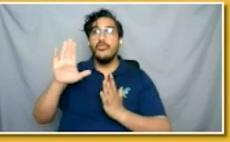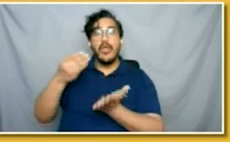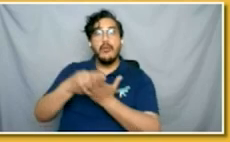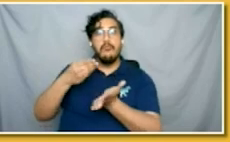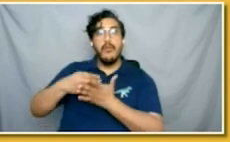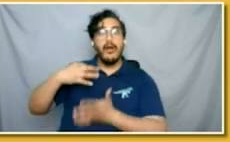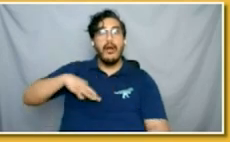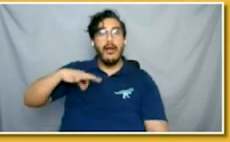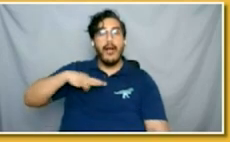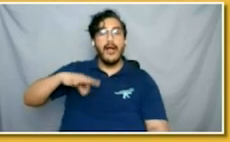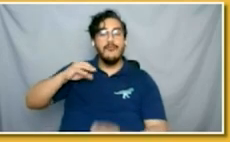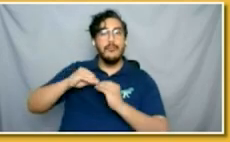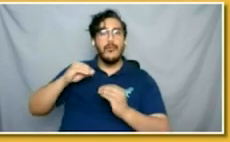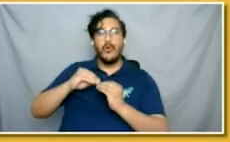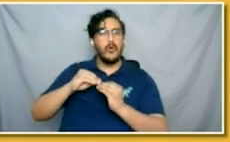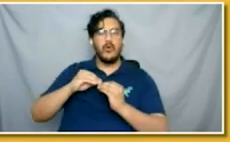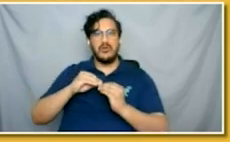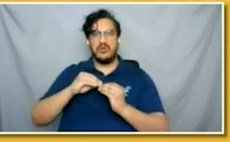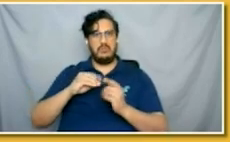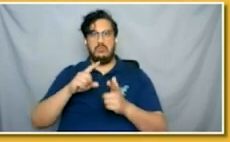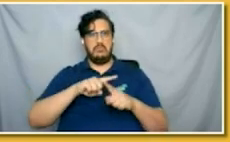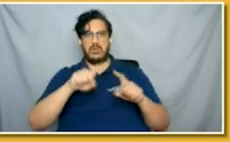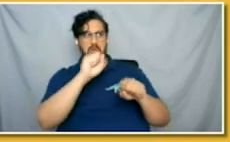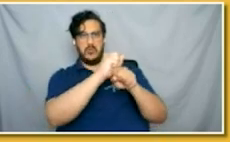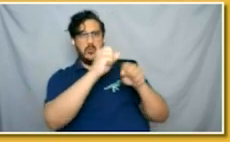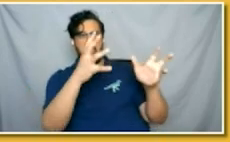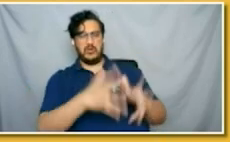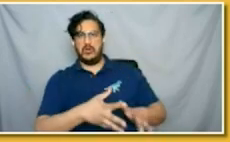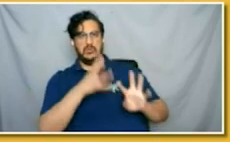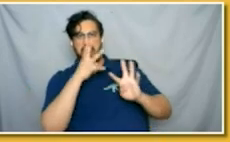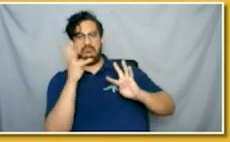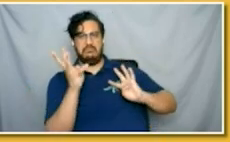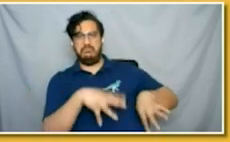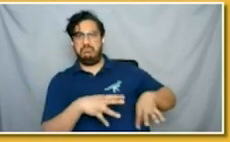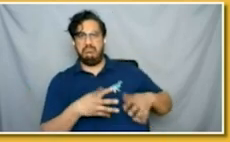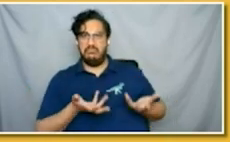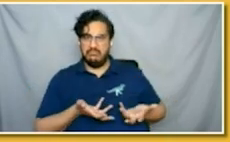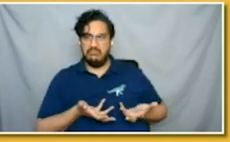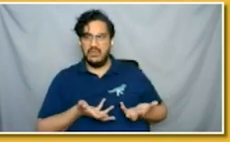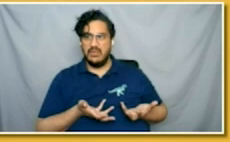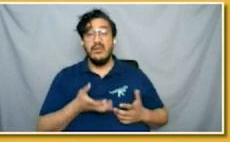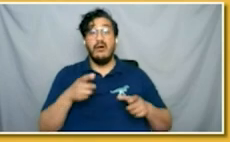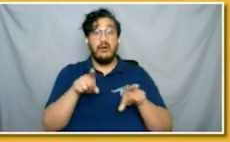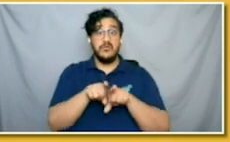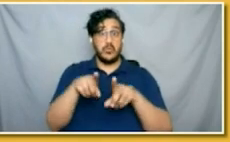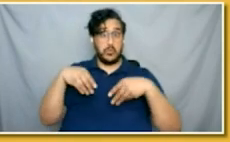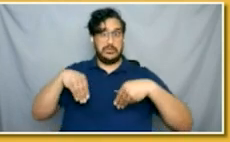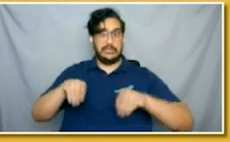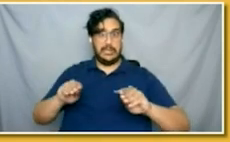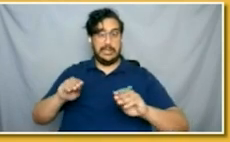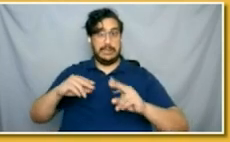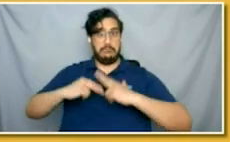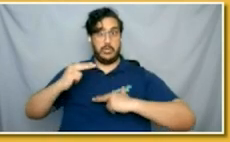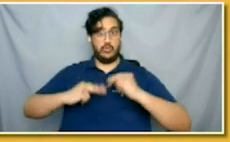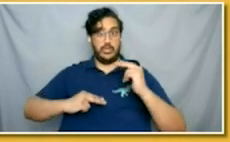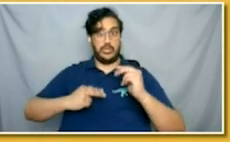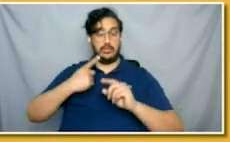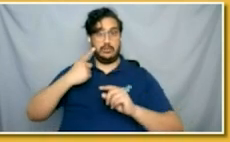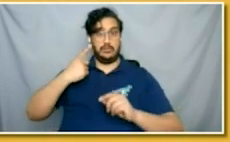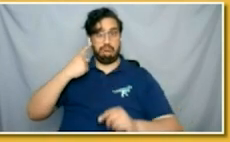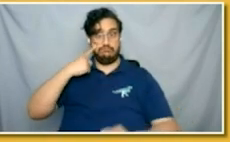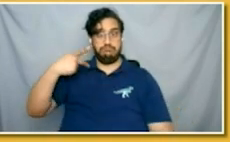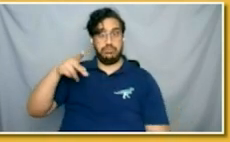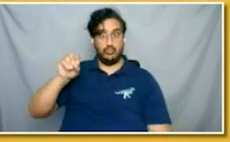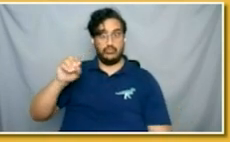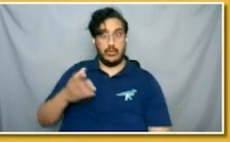steps, including selling post office buildings, of how, again, like this chipping away at the